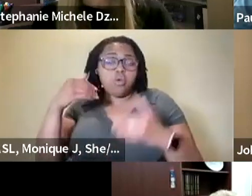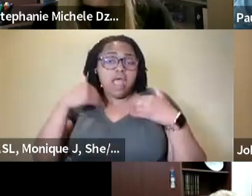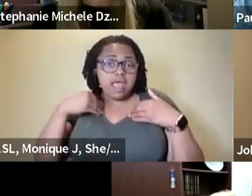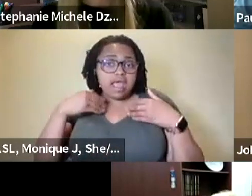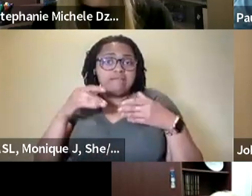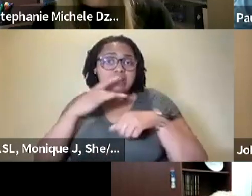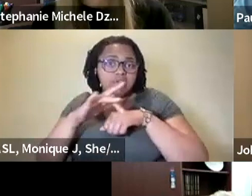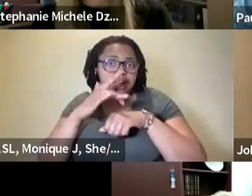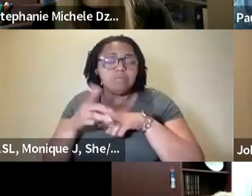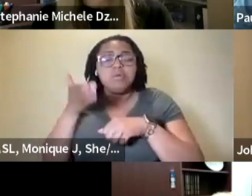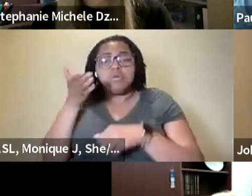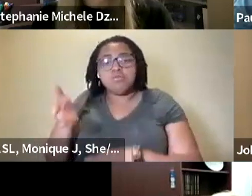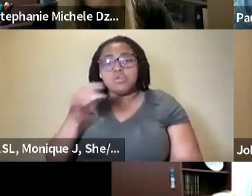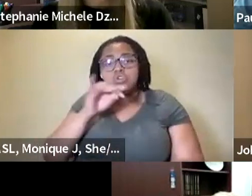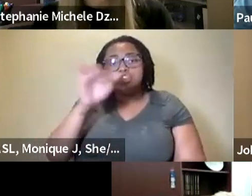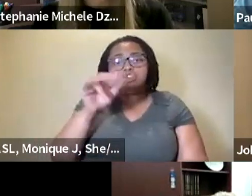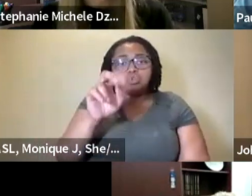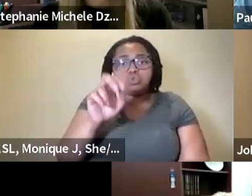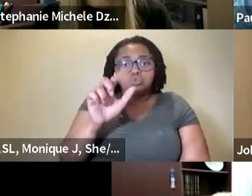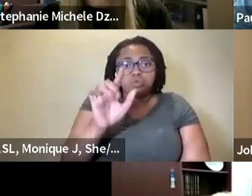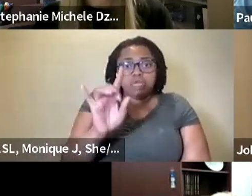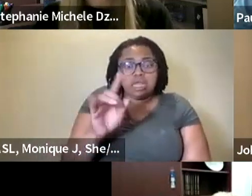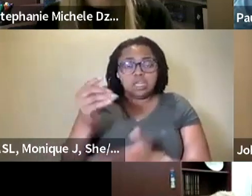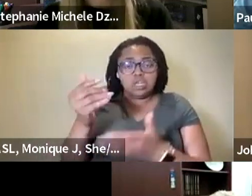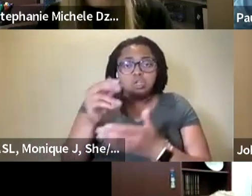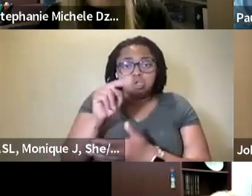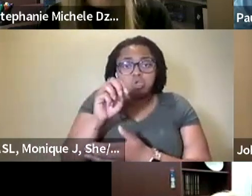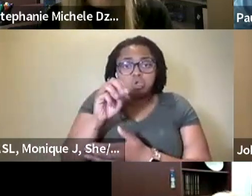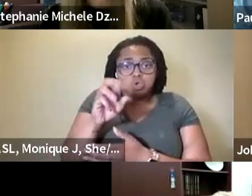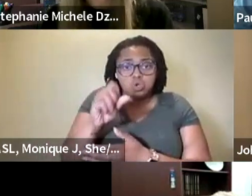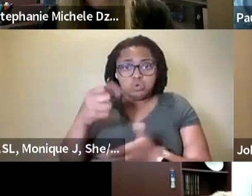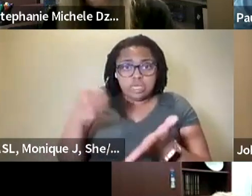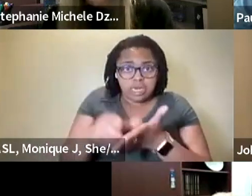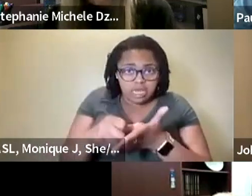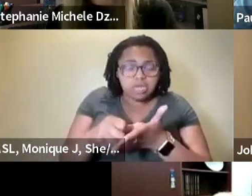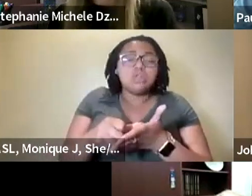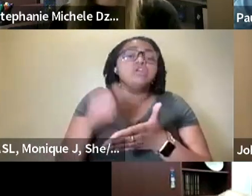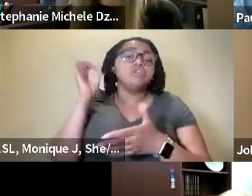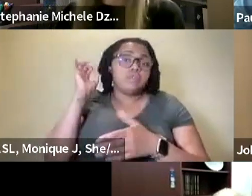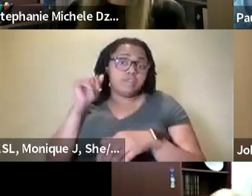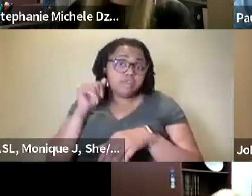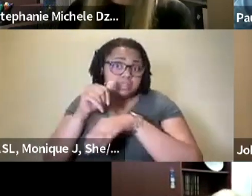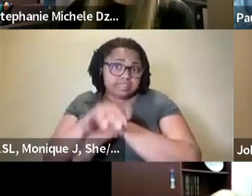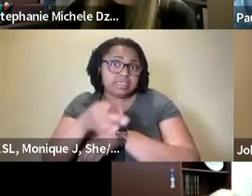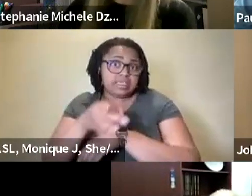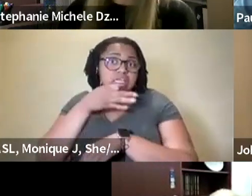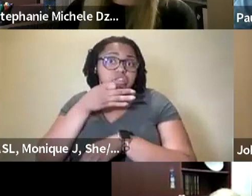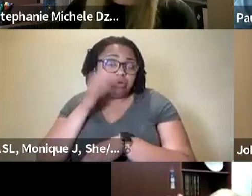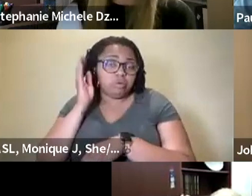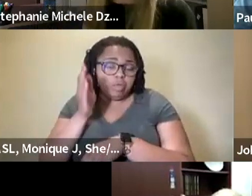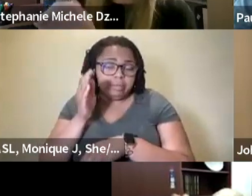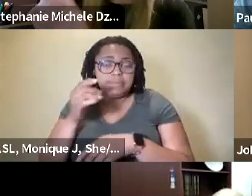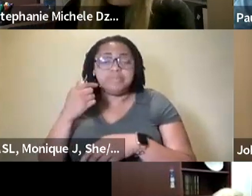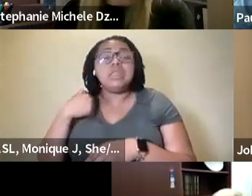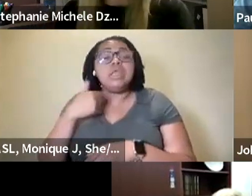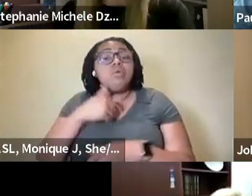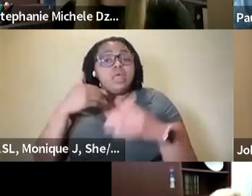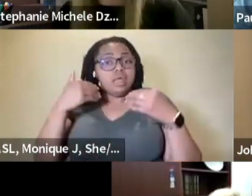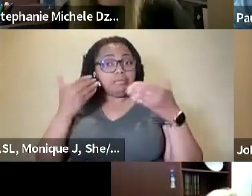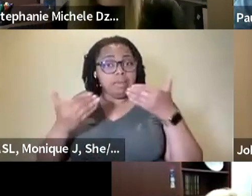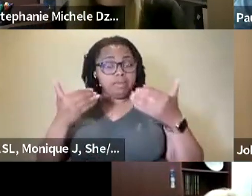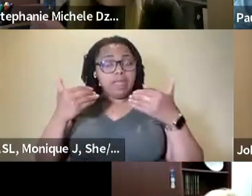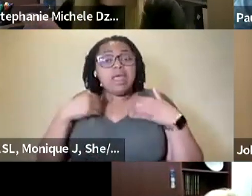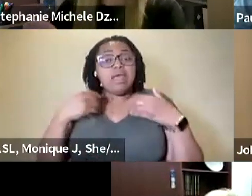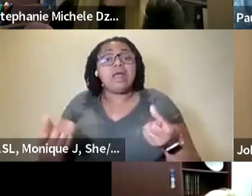28th newsletter edition. So that will be going out very soon. And we might have a lot